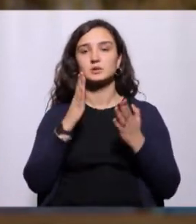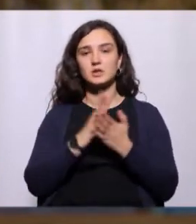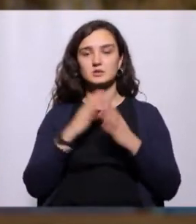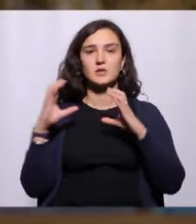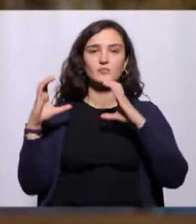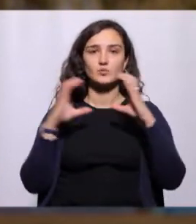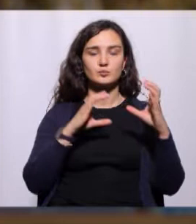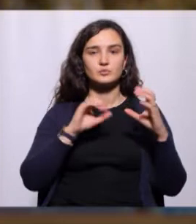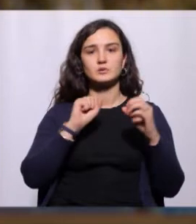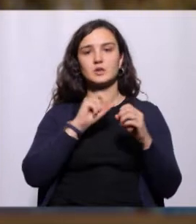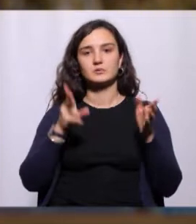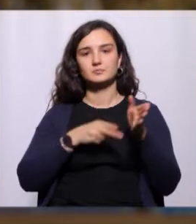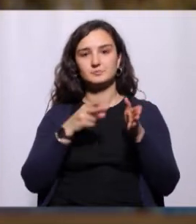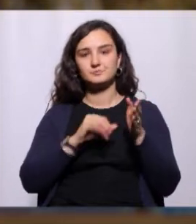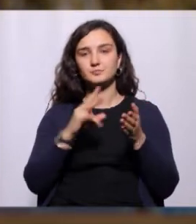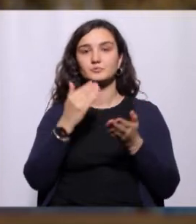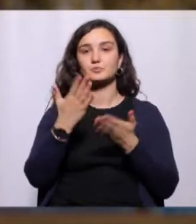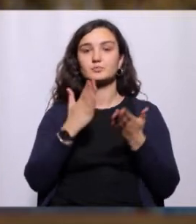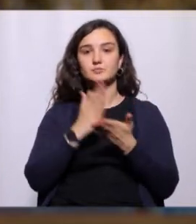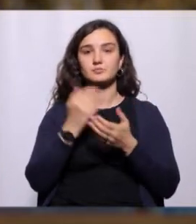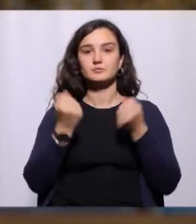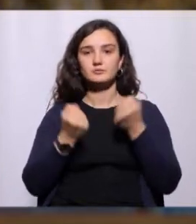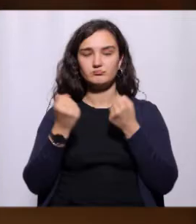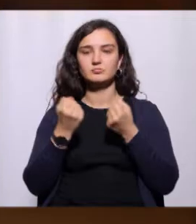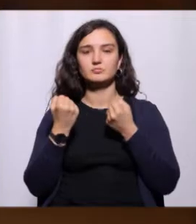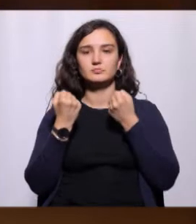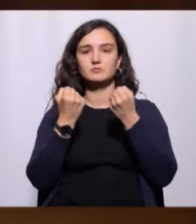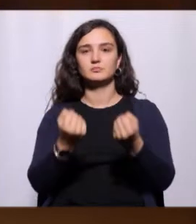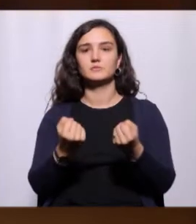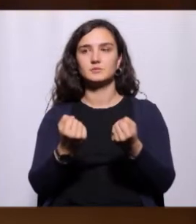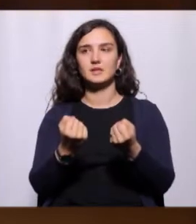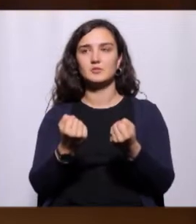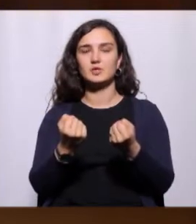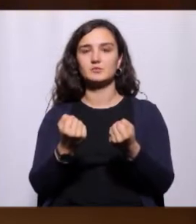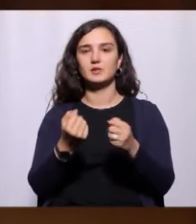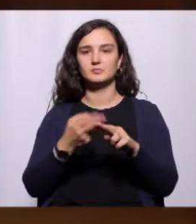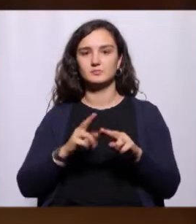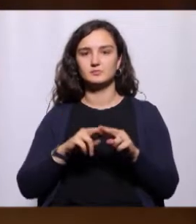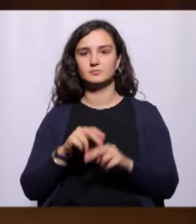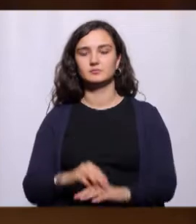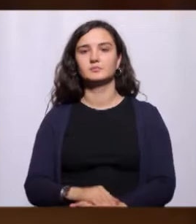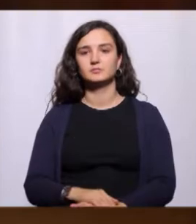or train. Or if you have a car, just drive. That's right, Mr. Carter.